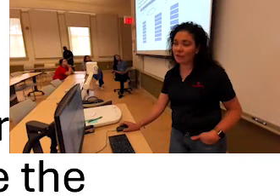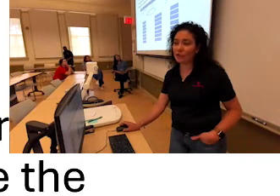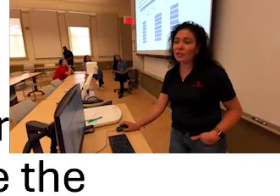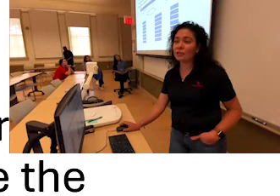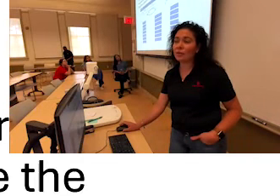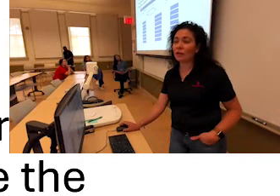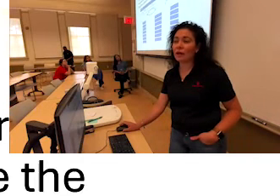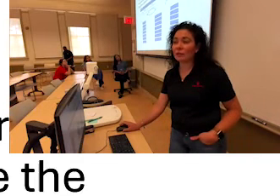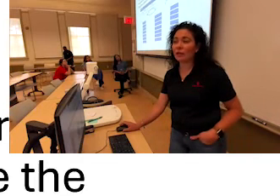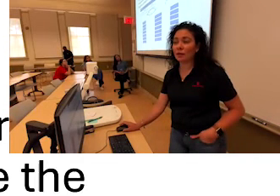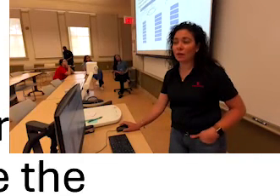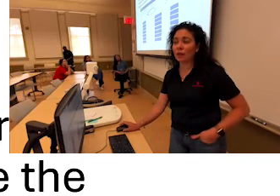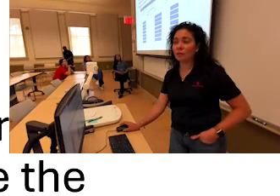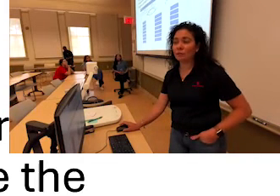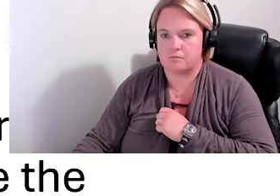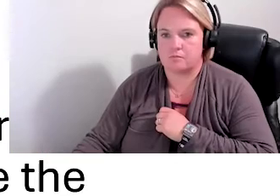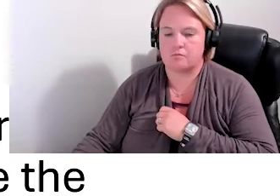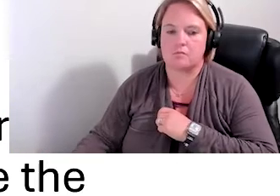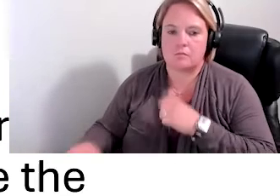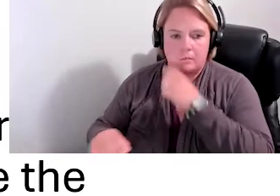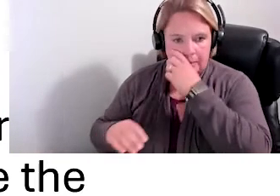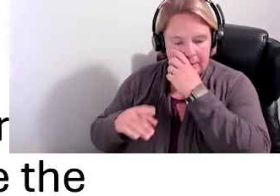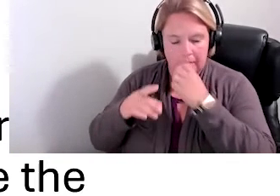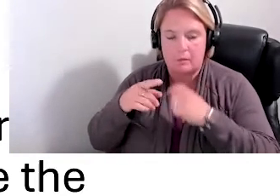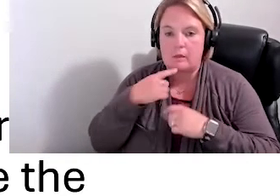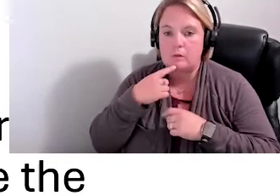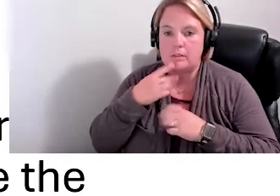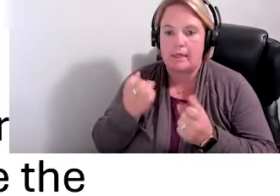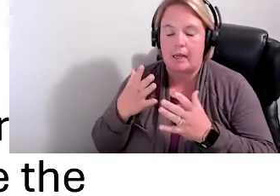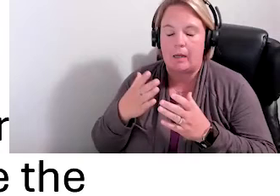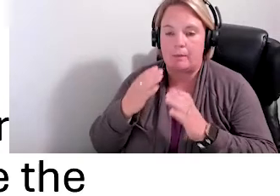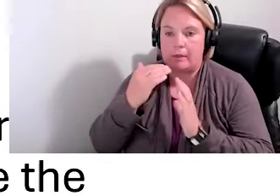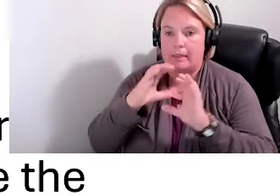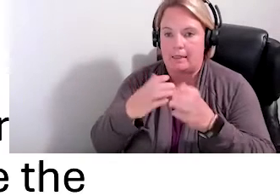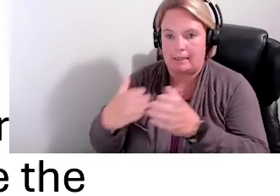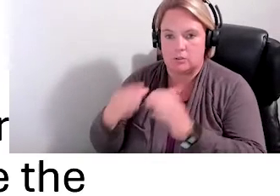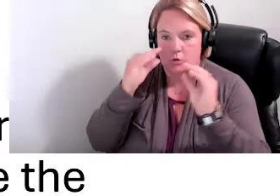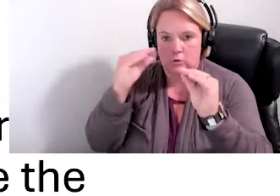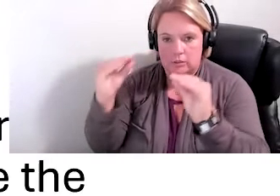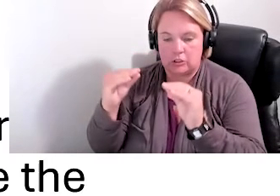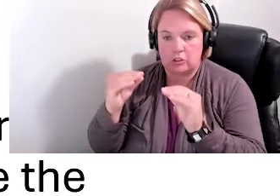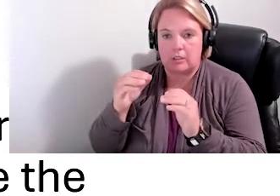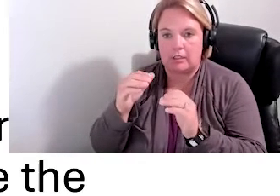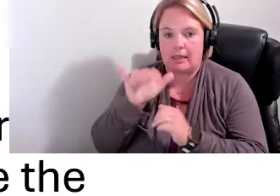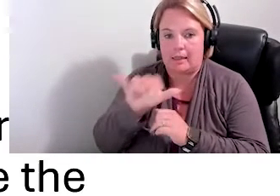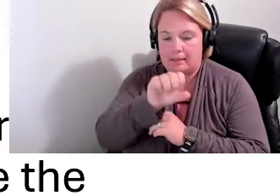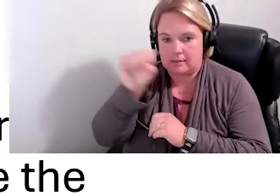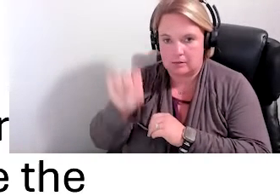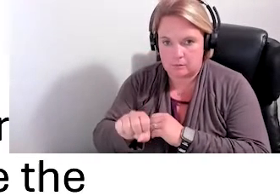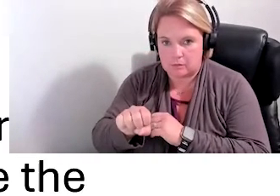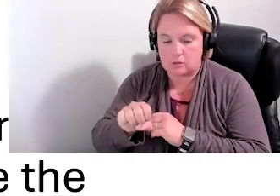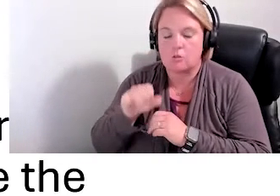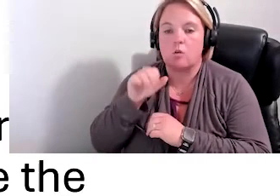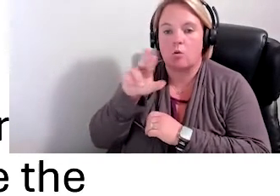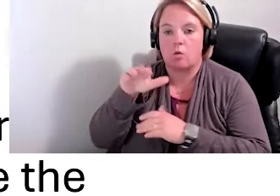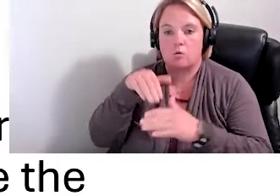you will have, depending on how many courses are you teaching that semester. Or you can always go into the